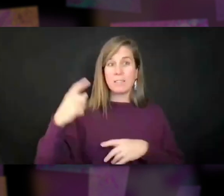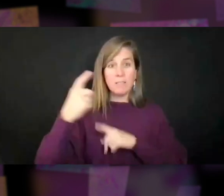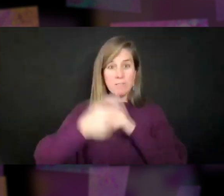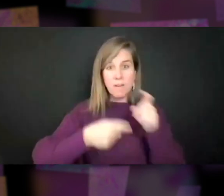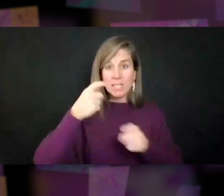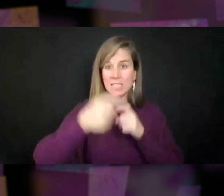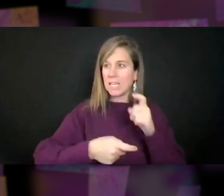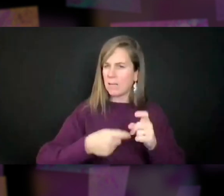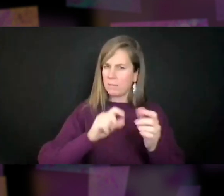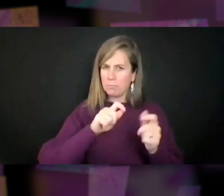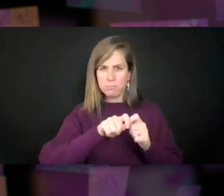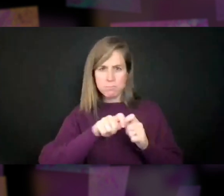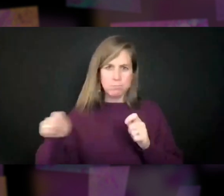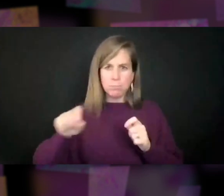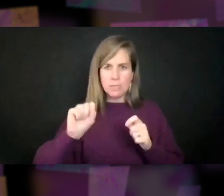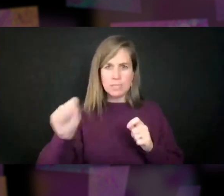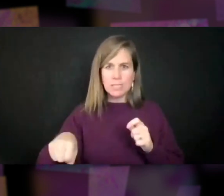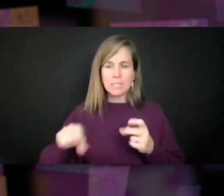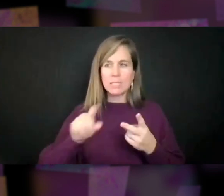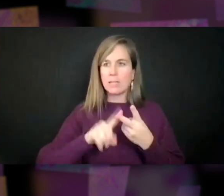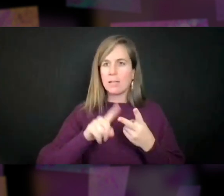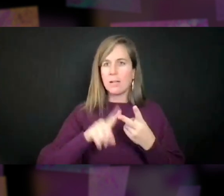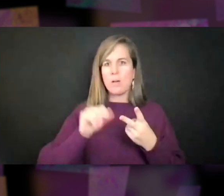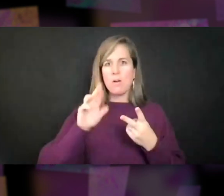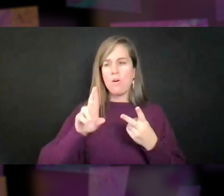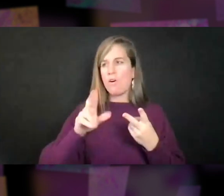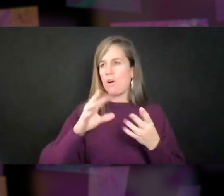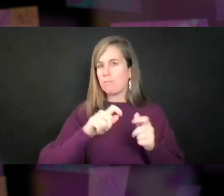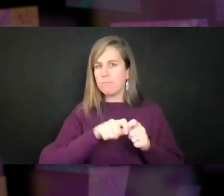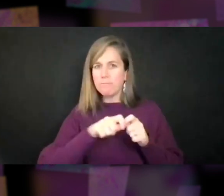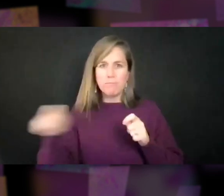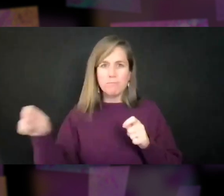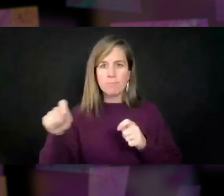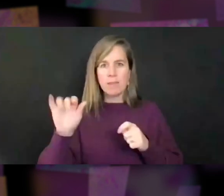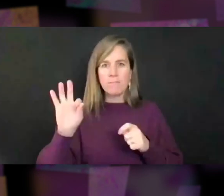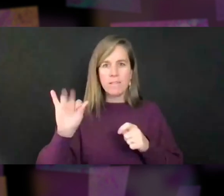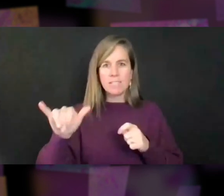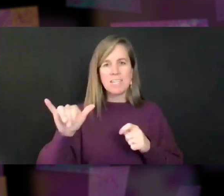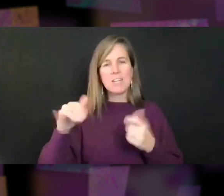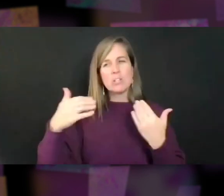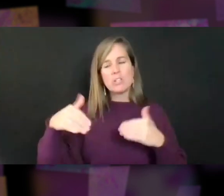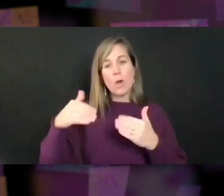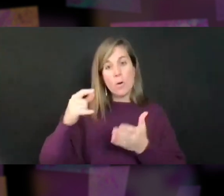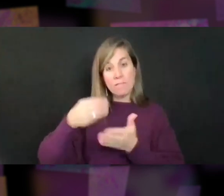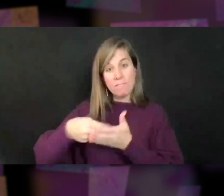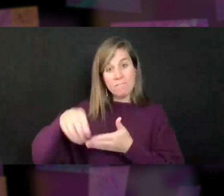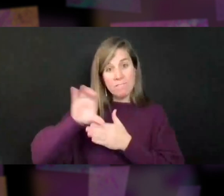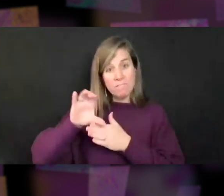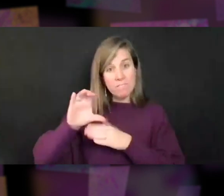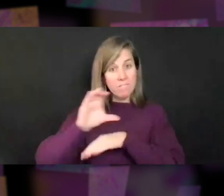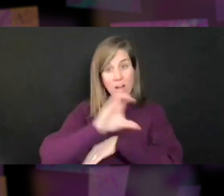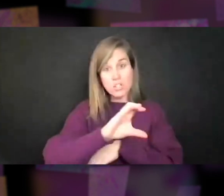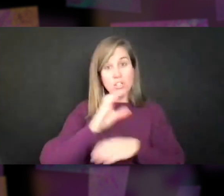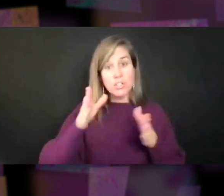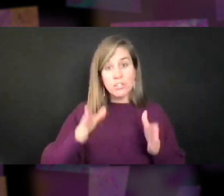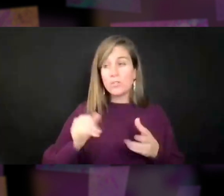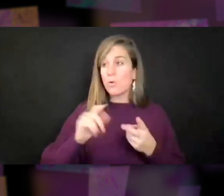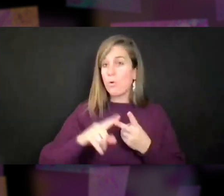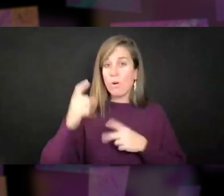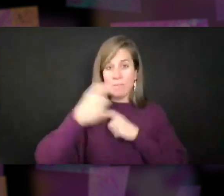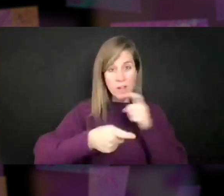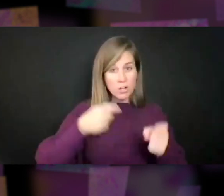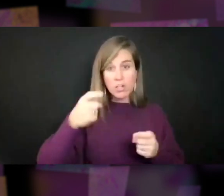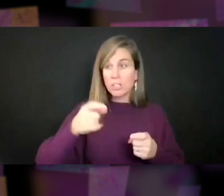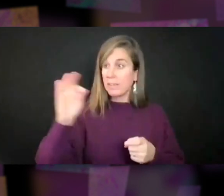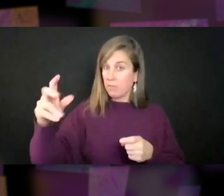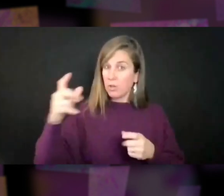we're working for networks, venues, or individuals. So funders that are part of this, and those that are in dialogue with funders and grant makers in the